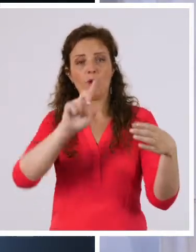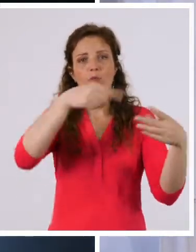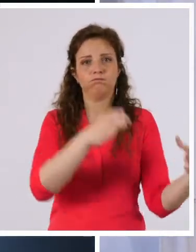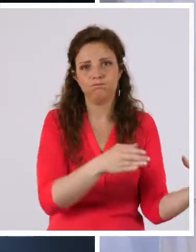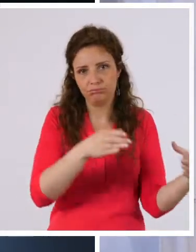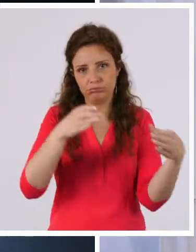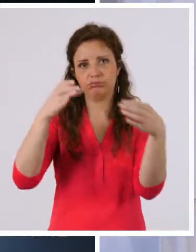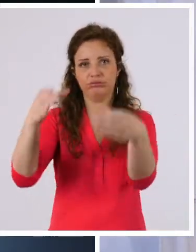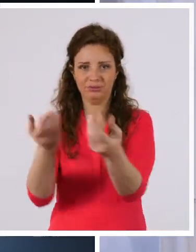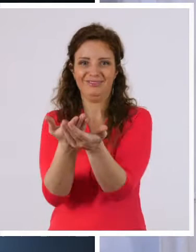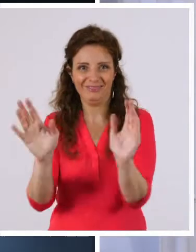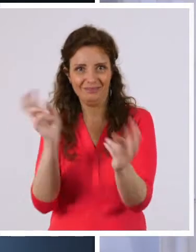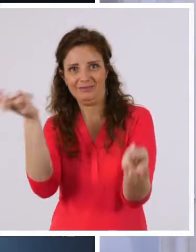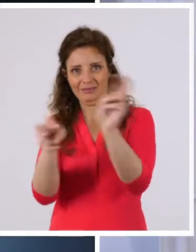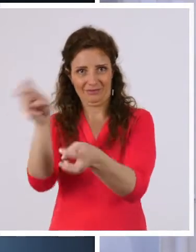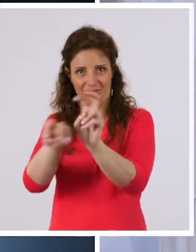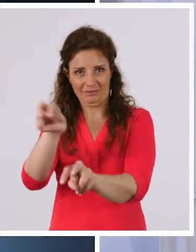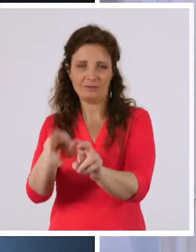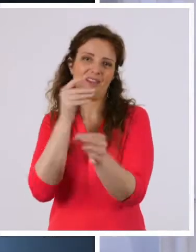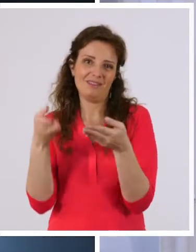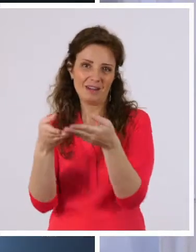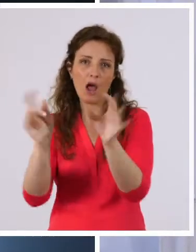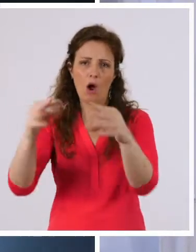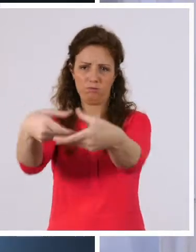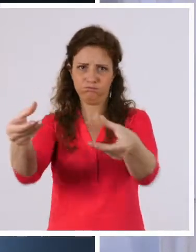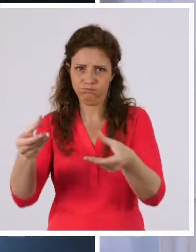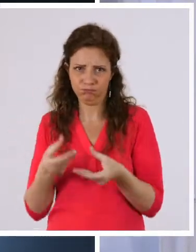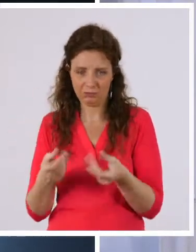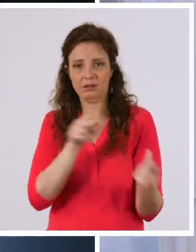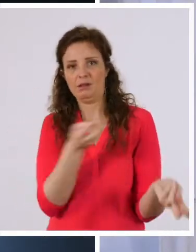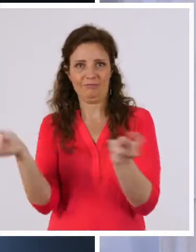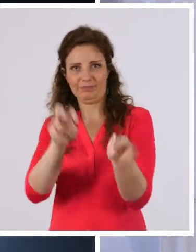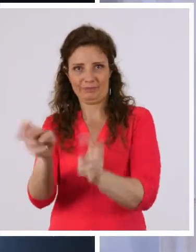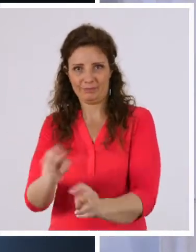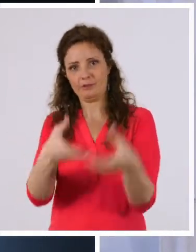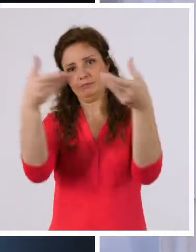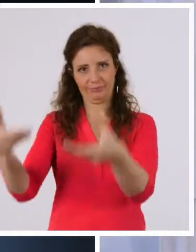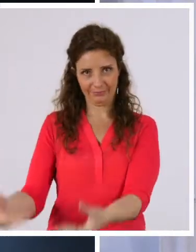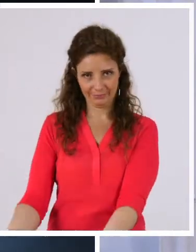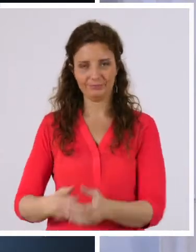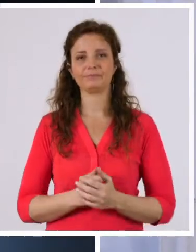from there they will be directed to the deployment points of lifeboats and life rafts.